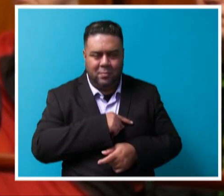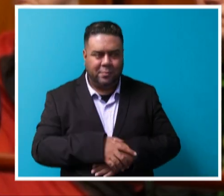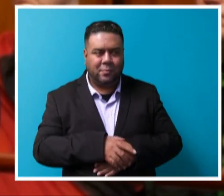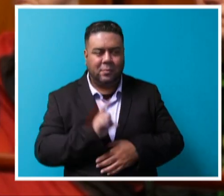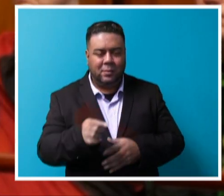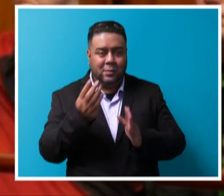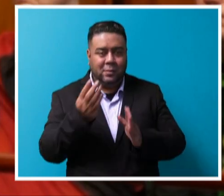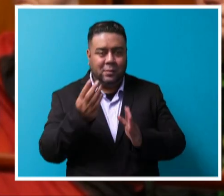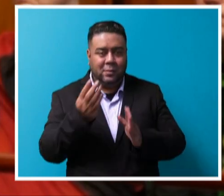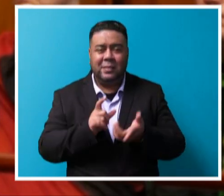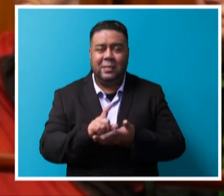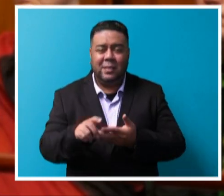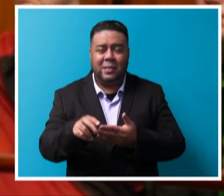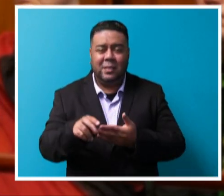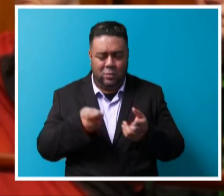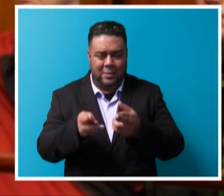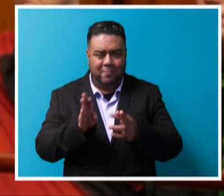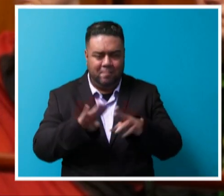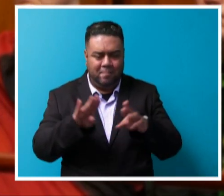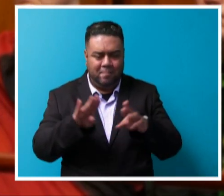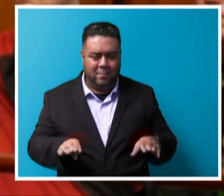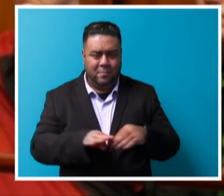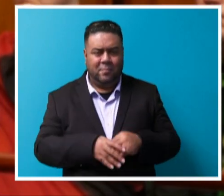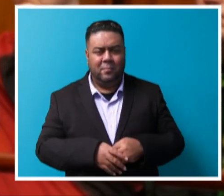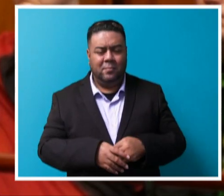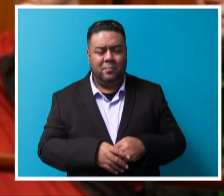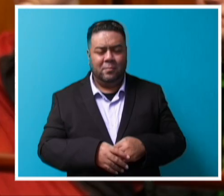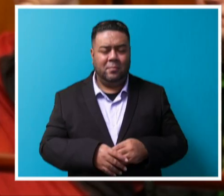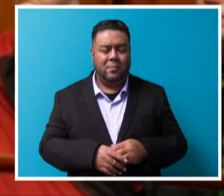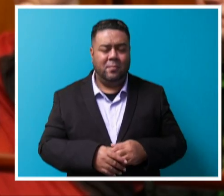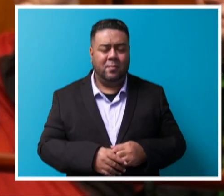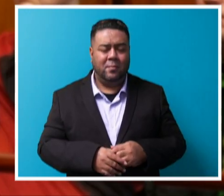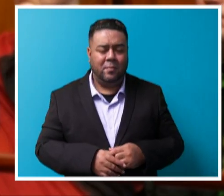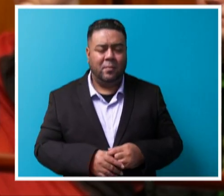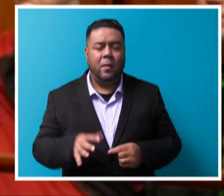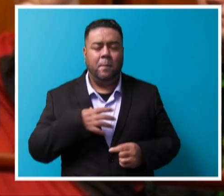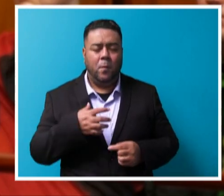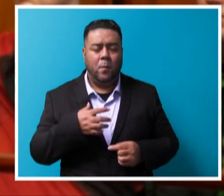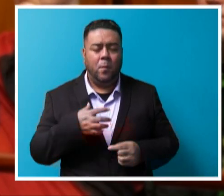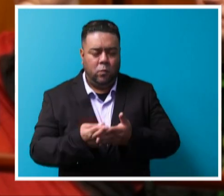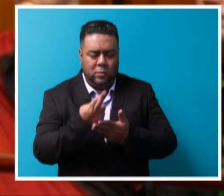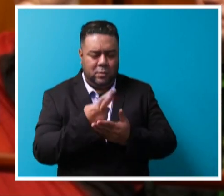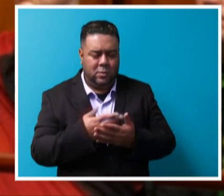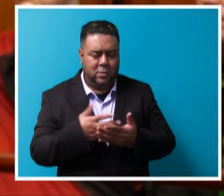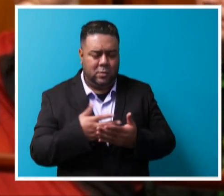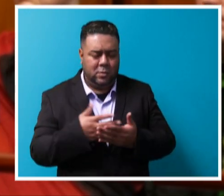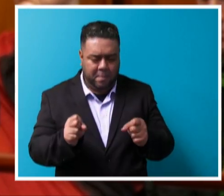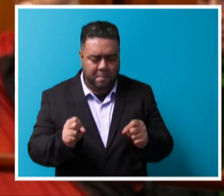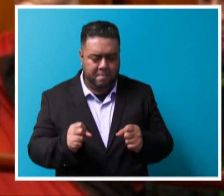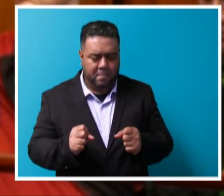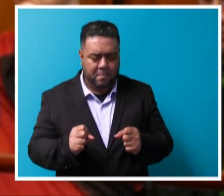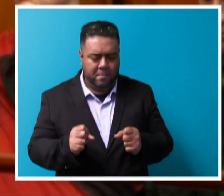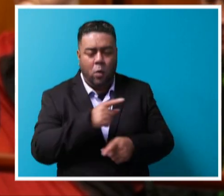clear roadmap for building a stronger, more equitable, and more resilient health system for our